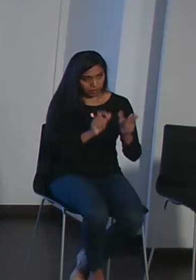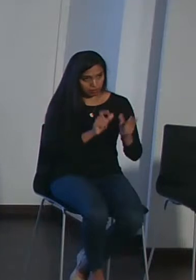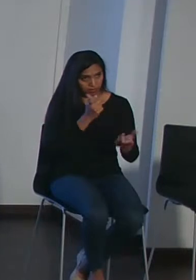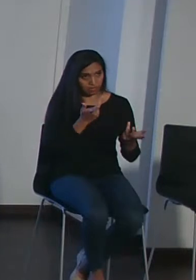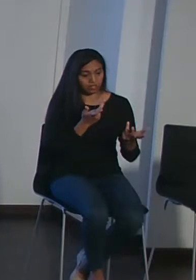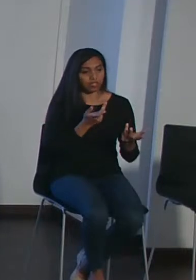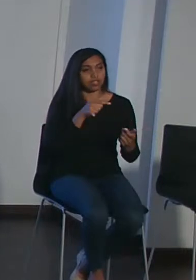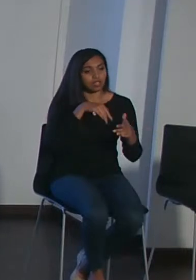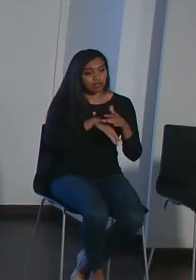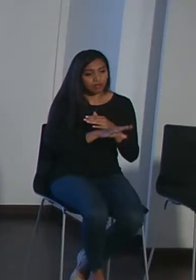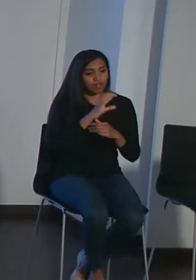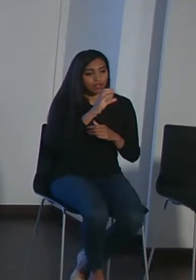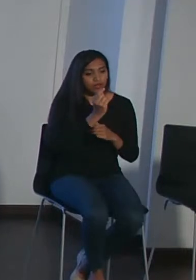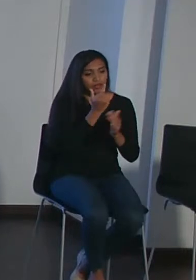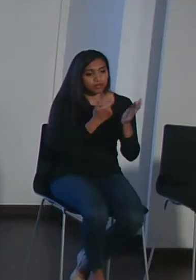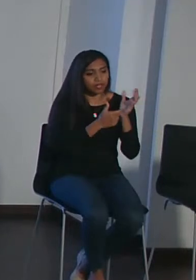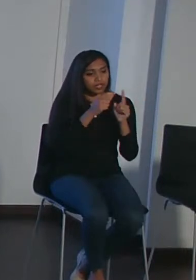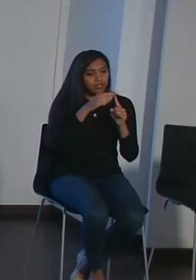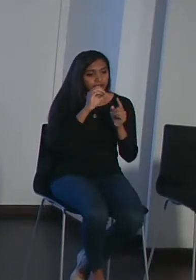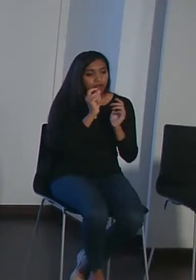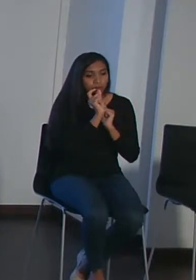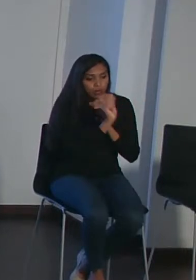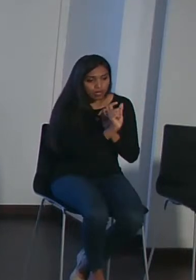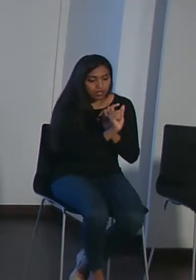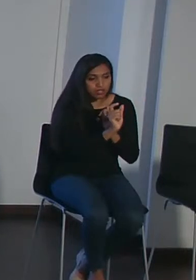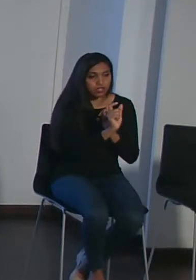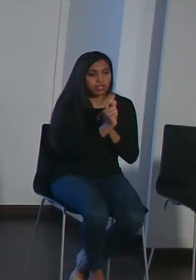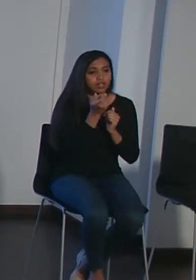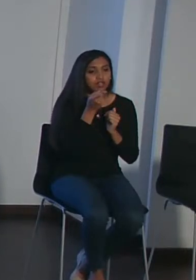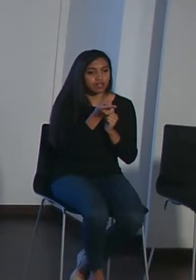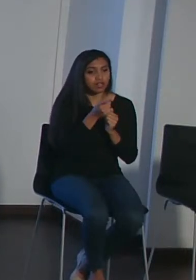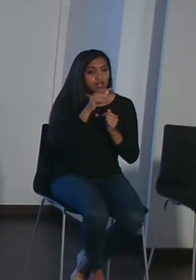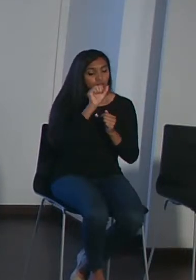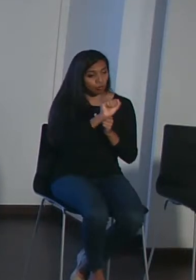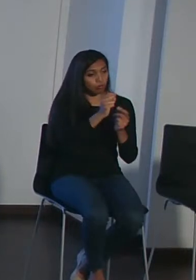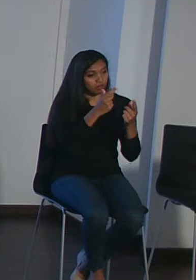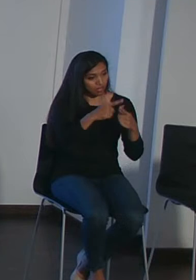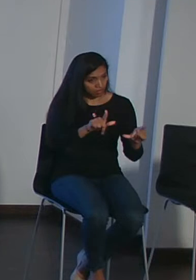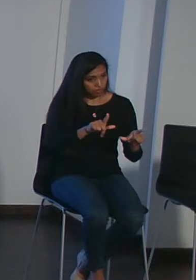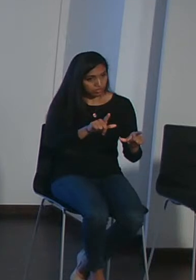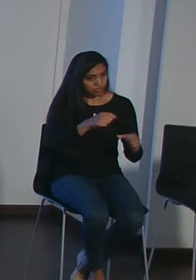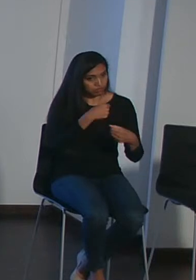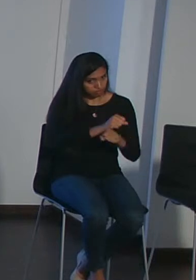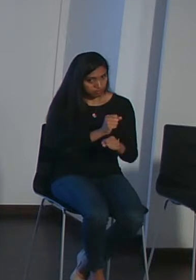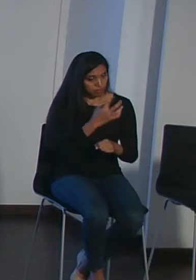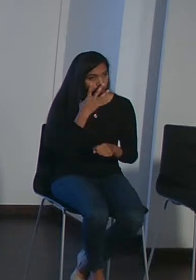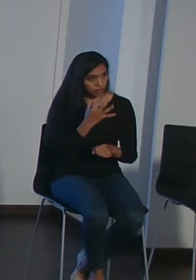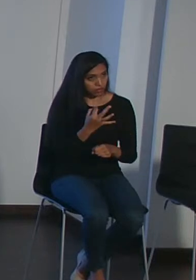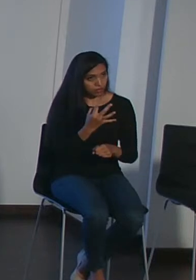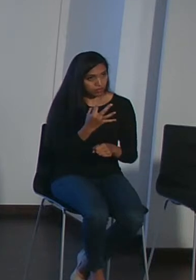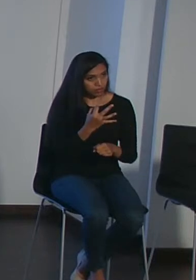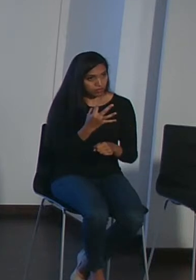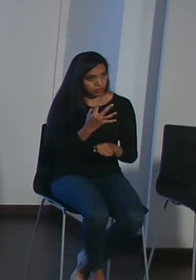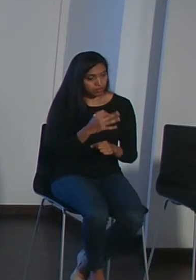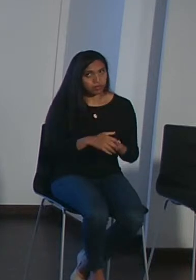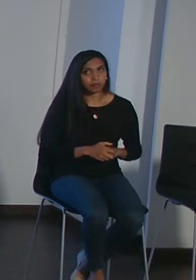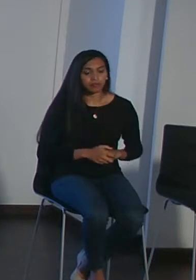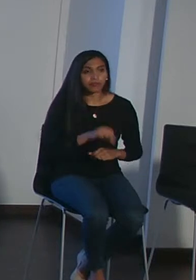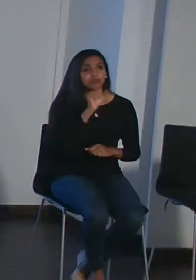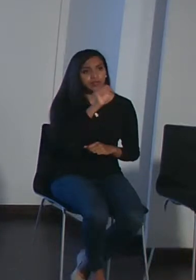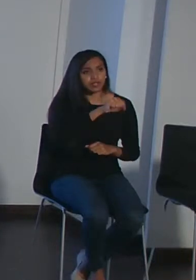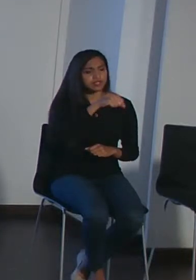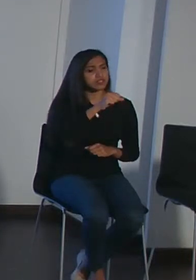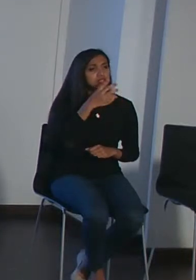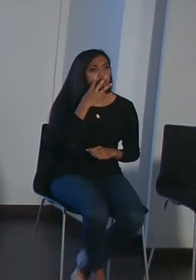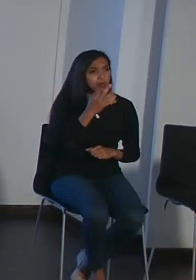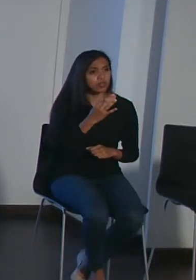any possibilities that you see? Yes, of Uh, course. So at the Museum of Modern and Contemporary Art Sri Lanka, when the